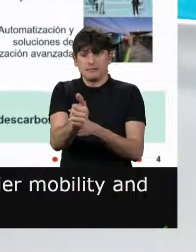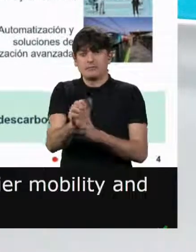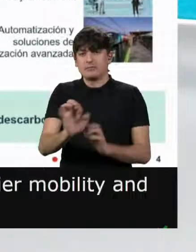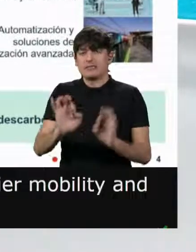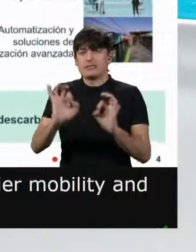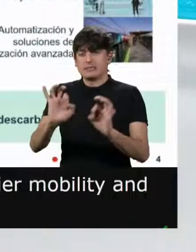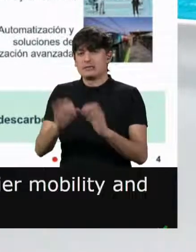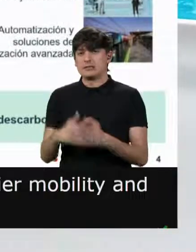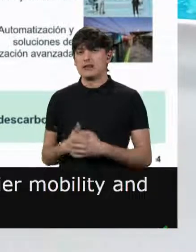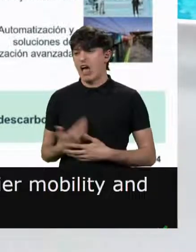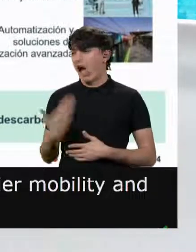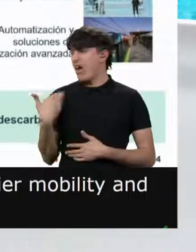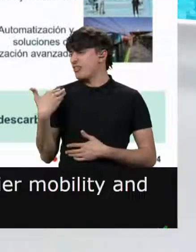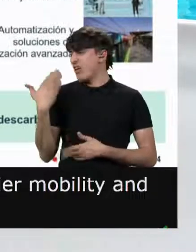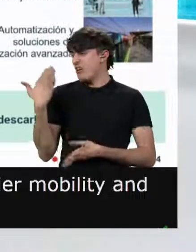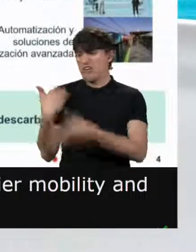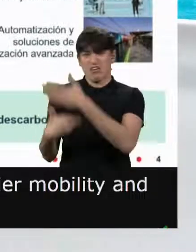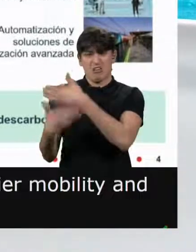areas.